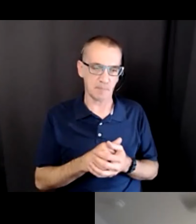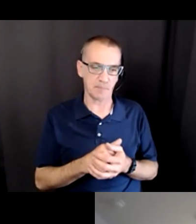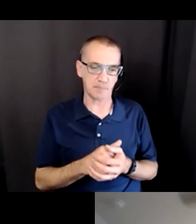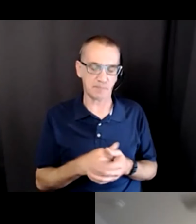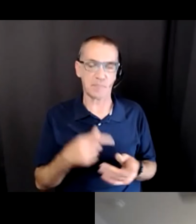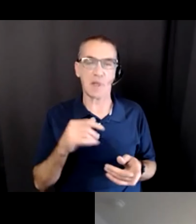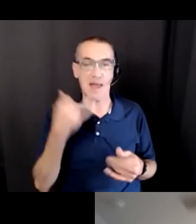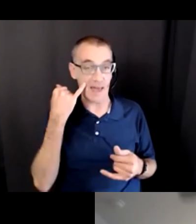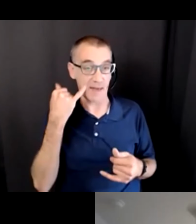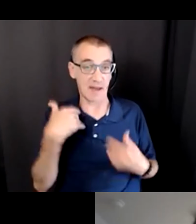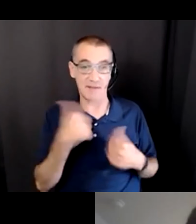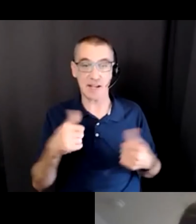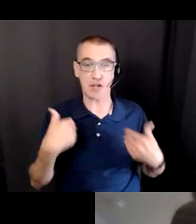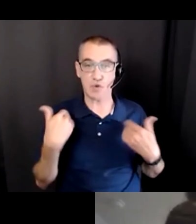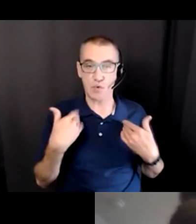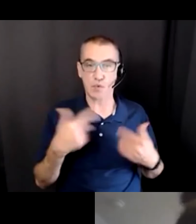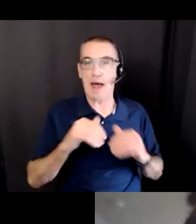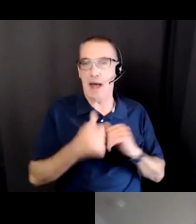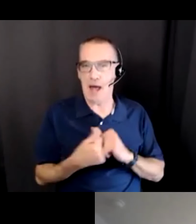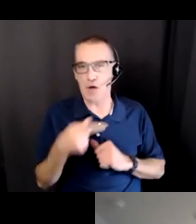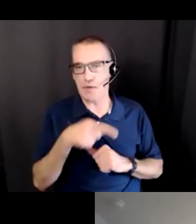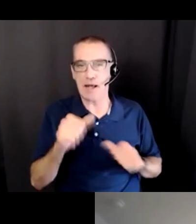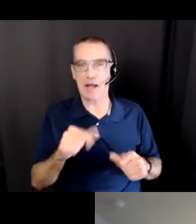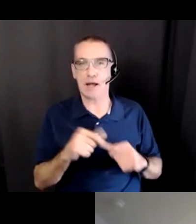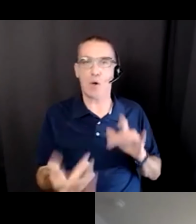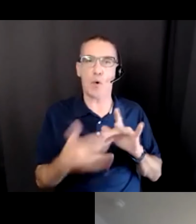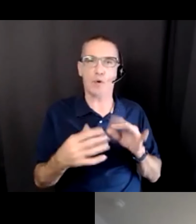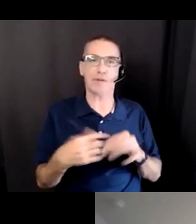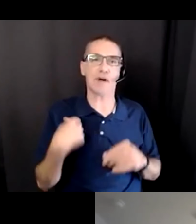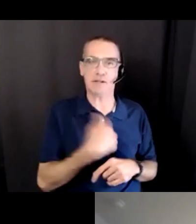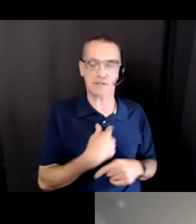If they have a youth, how they would be able to get a hold of us. So,